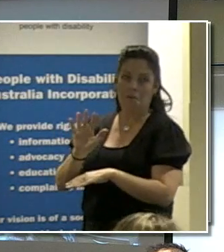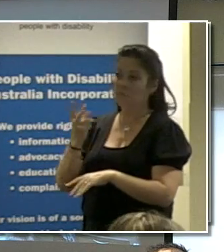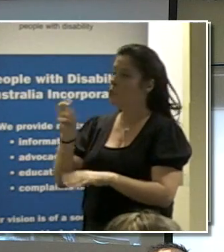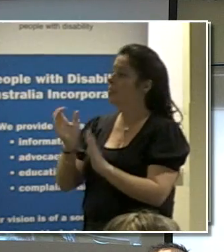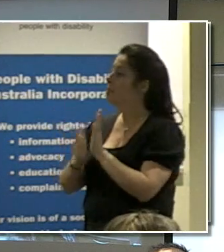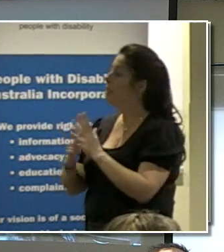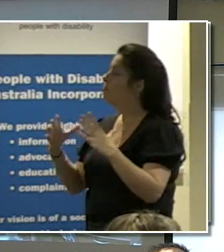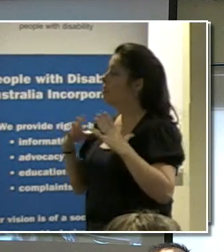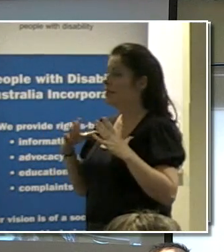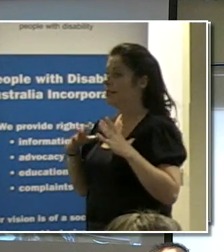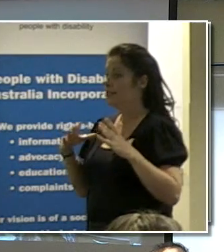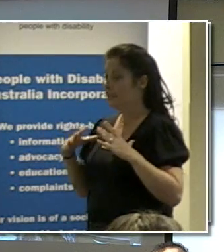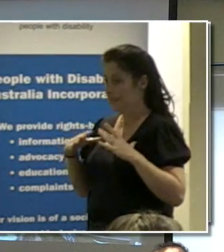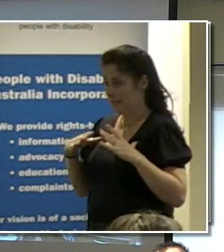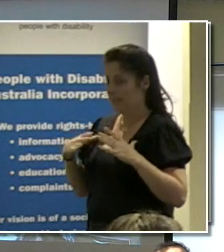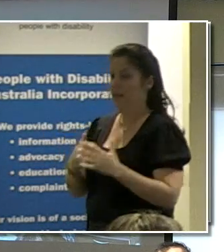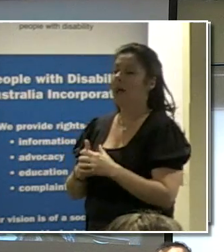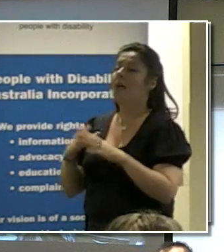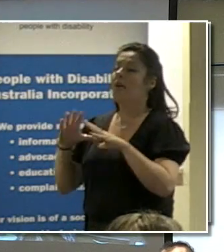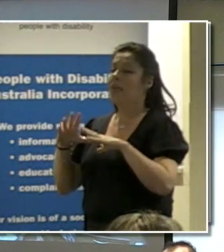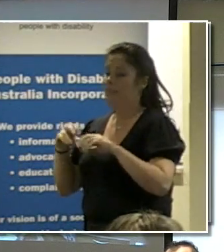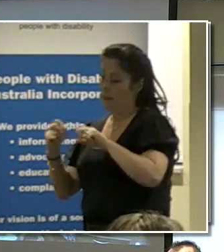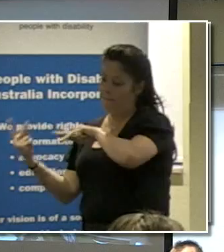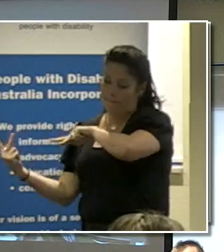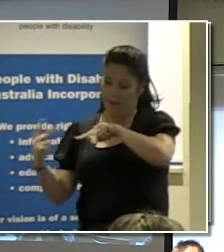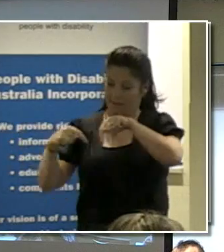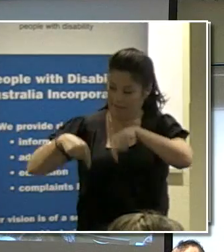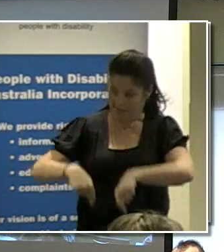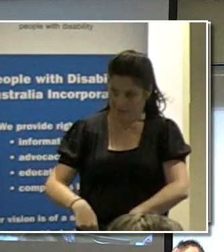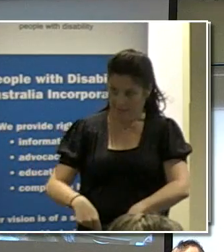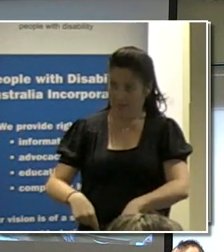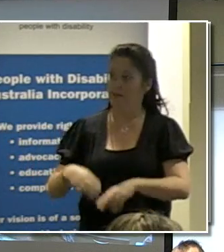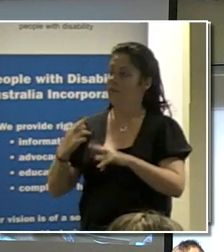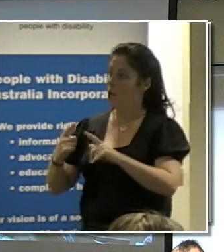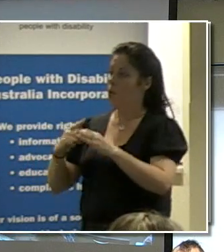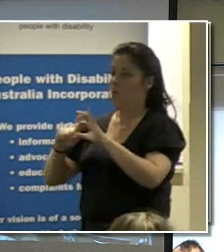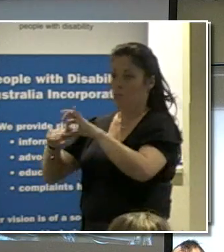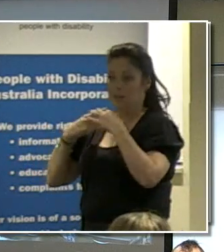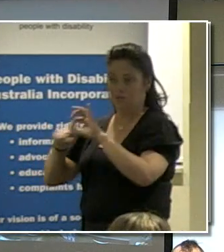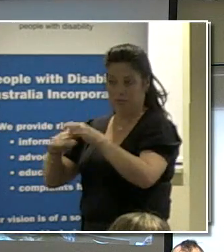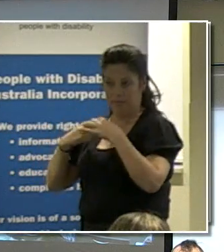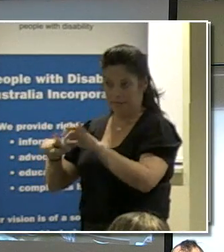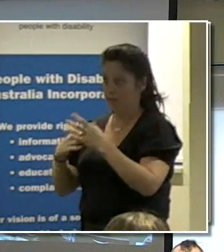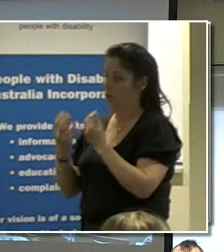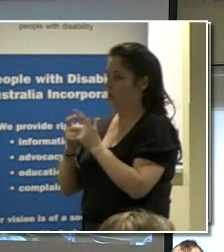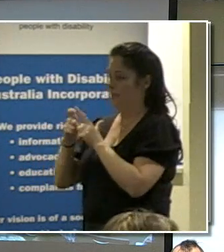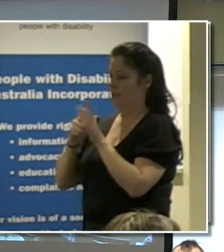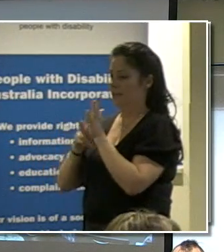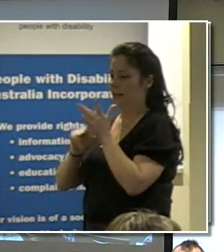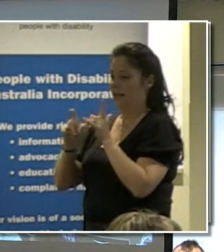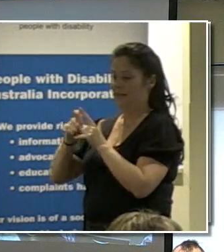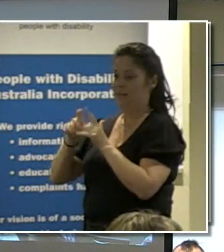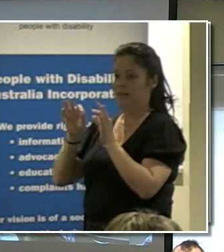20 minutes and then we'll reconvene for the question and answer with David Bowen. So